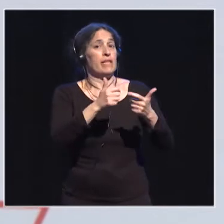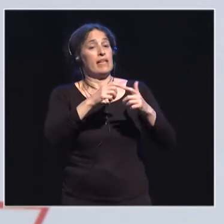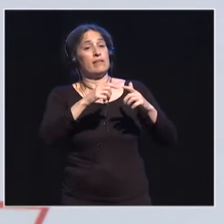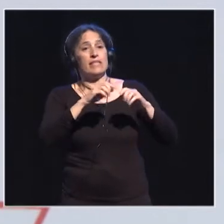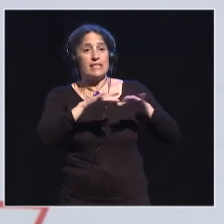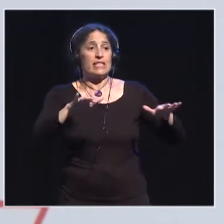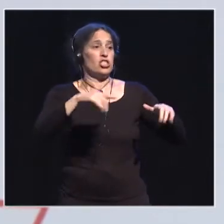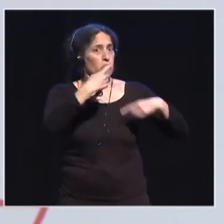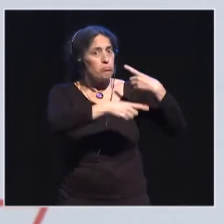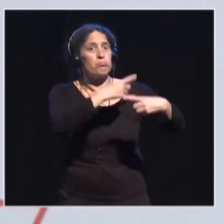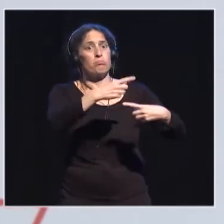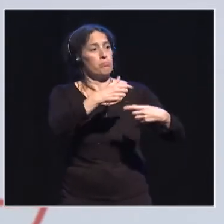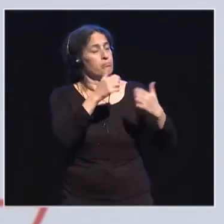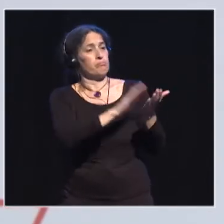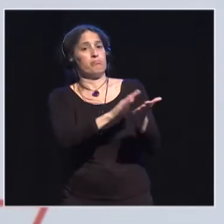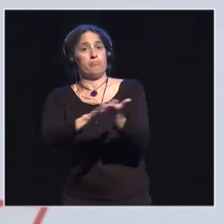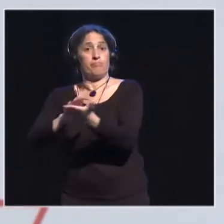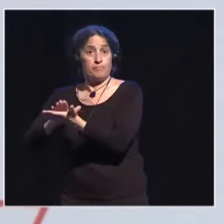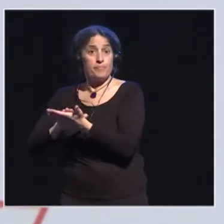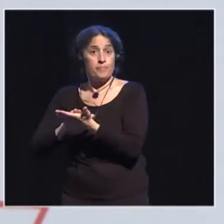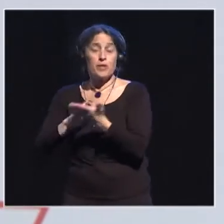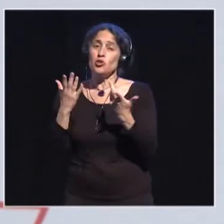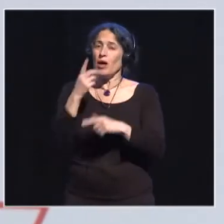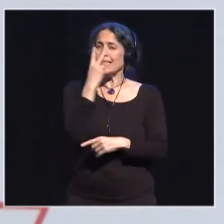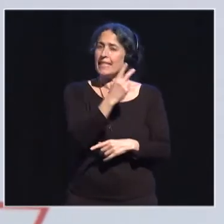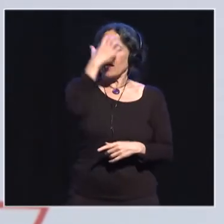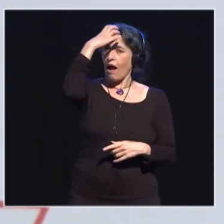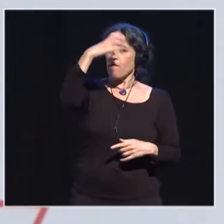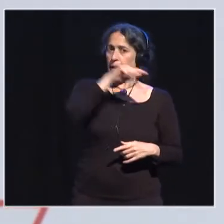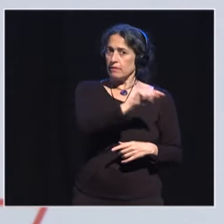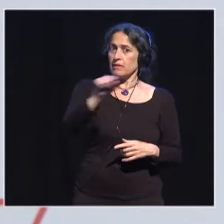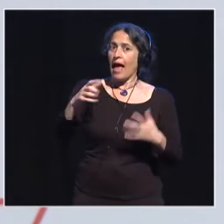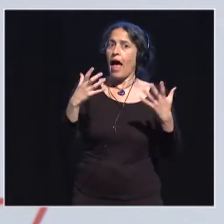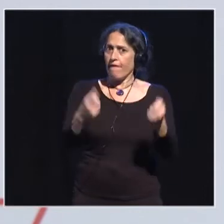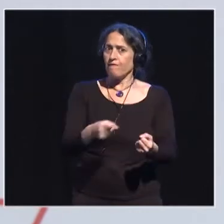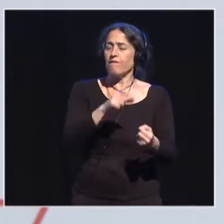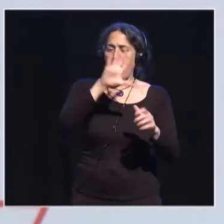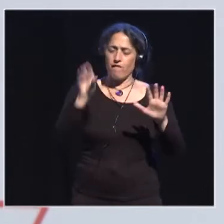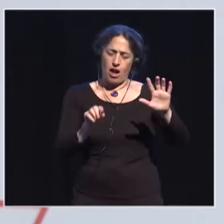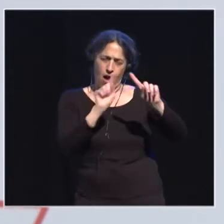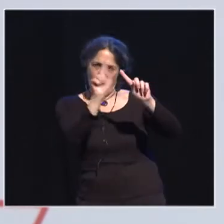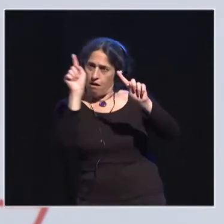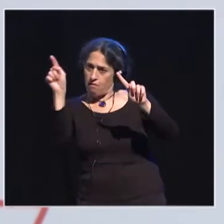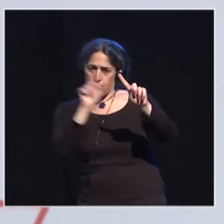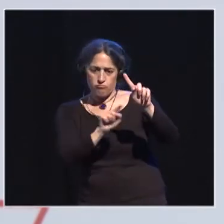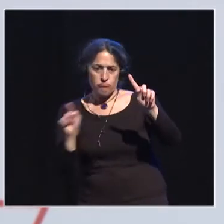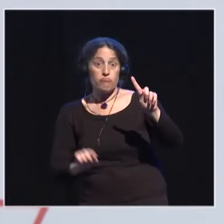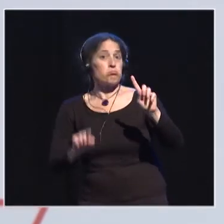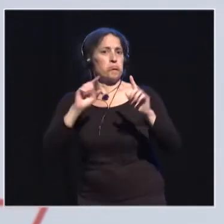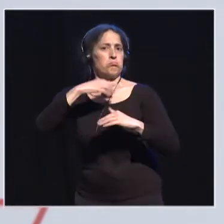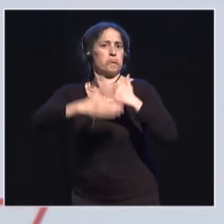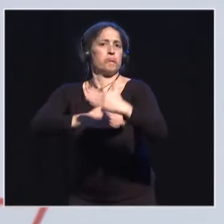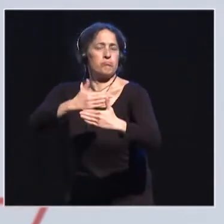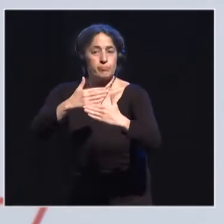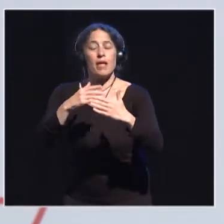from governments, but also the same governments have to make sure that the private sector operates openly and freely and across border, because